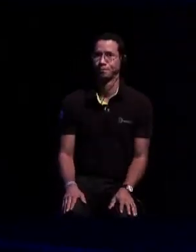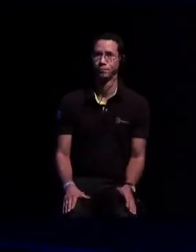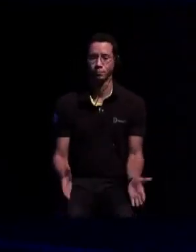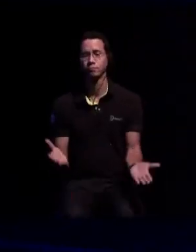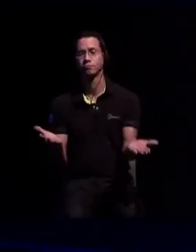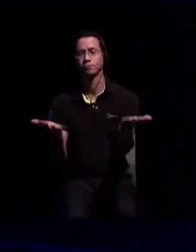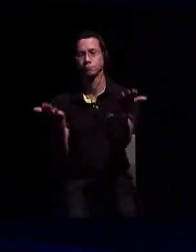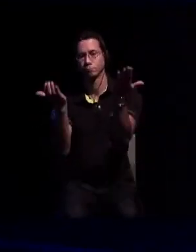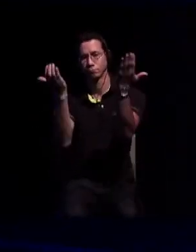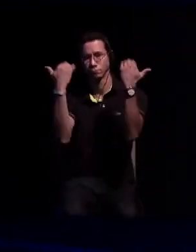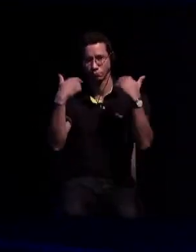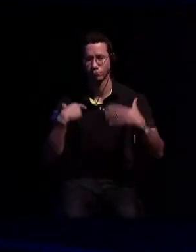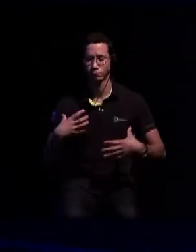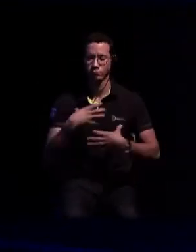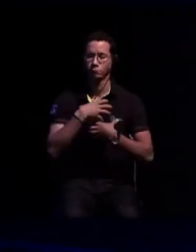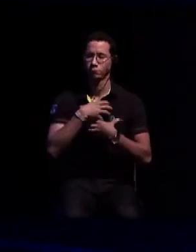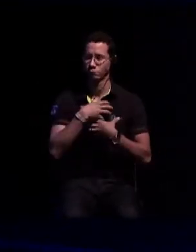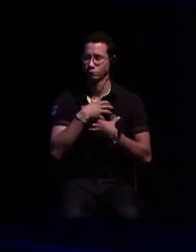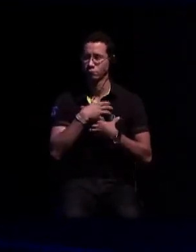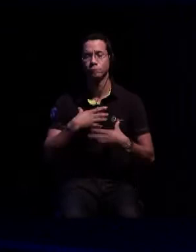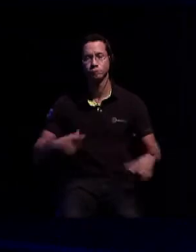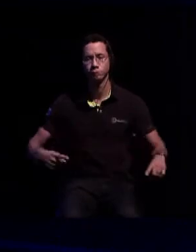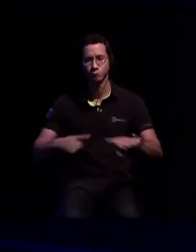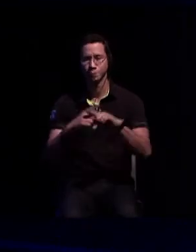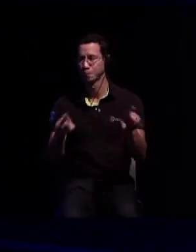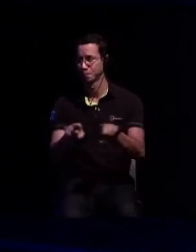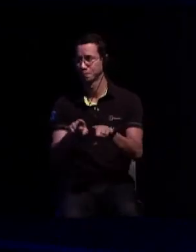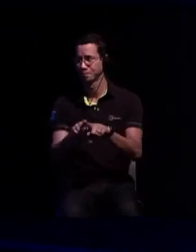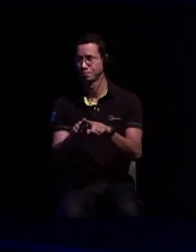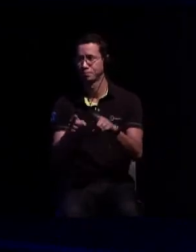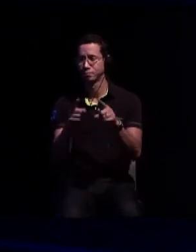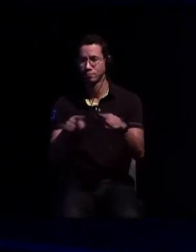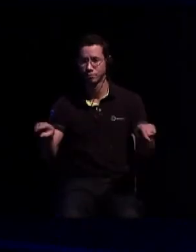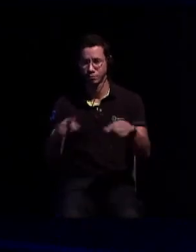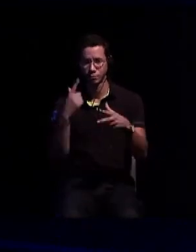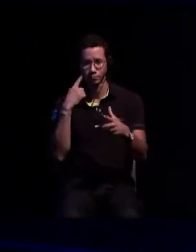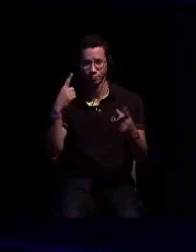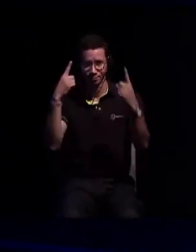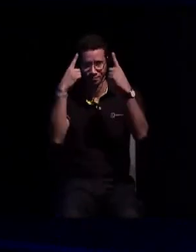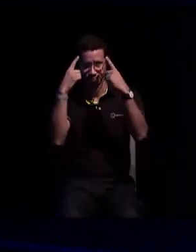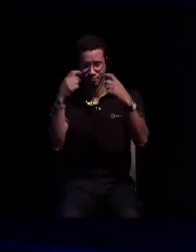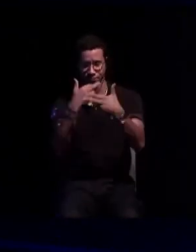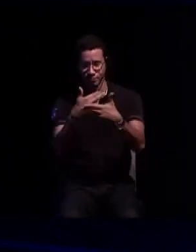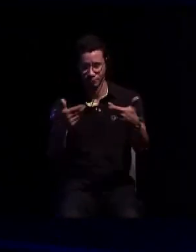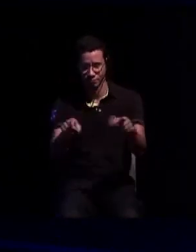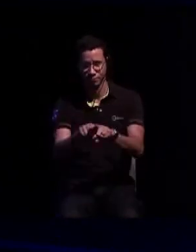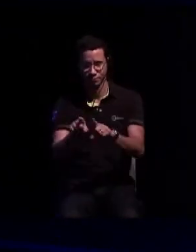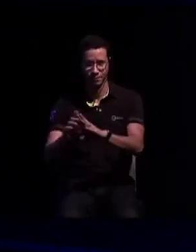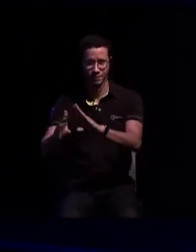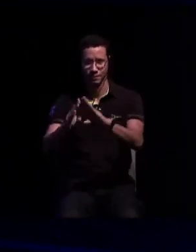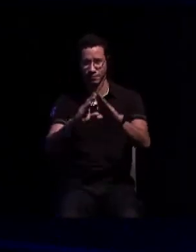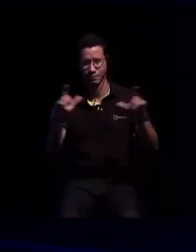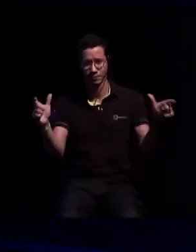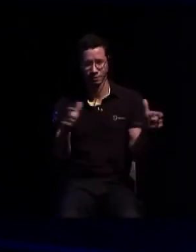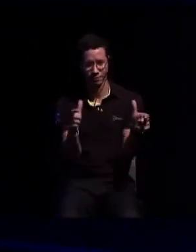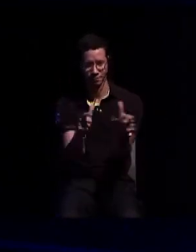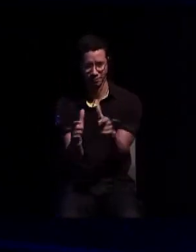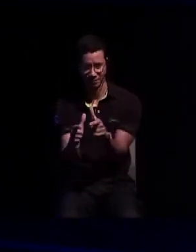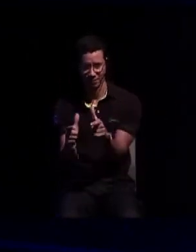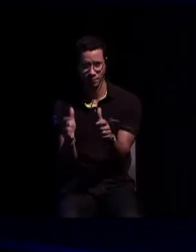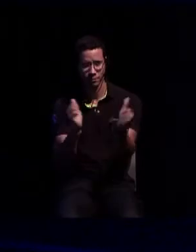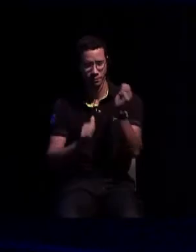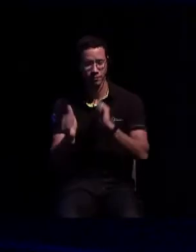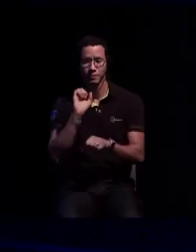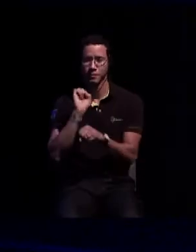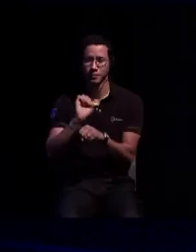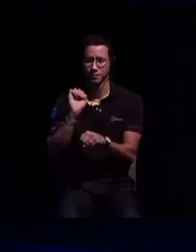to violence. There was actually violence in this small community that resulted. So the passions are high. There are places around